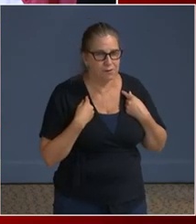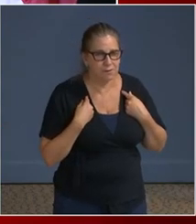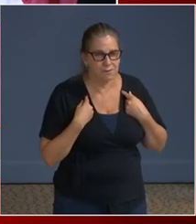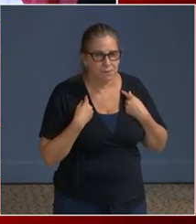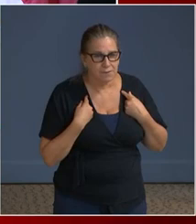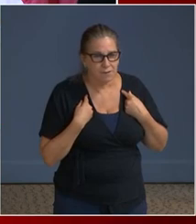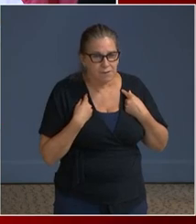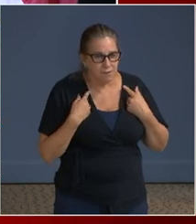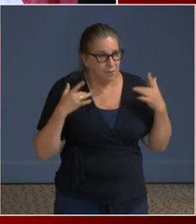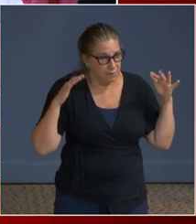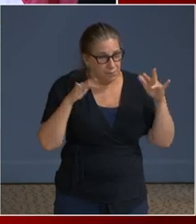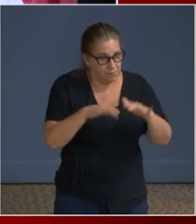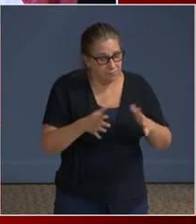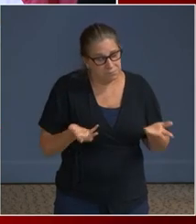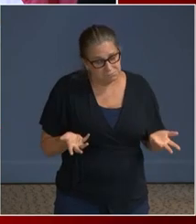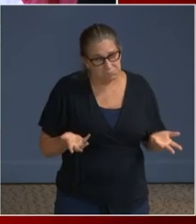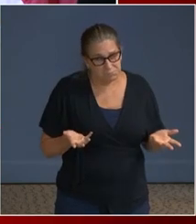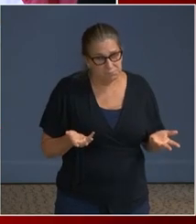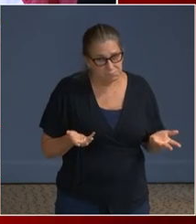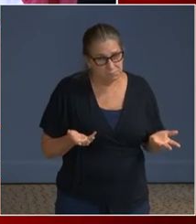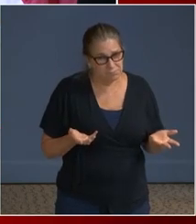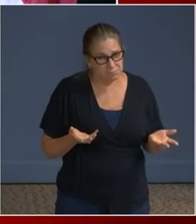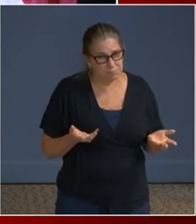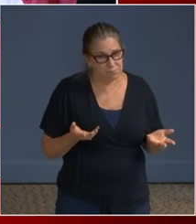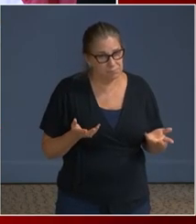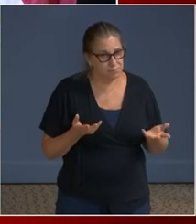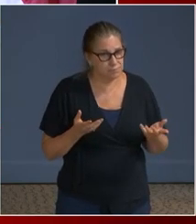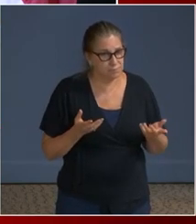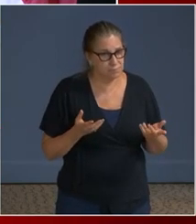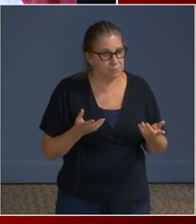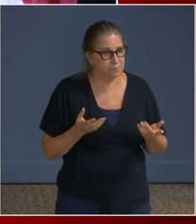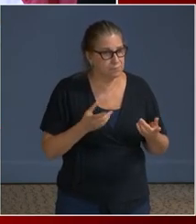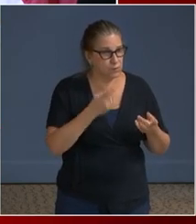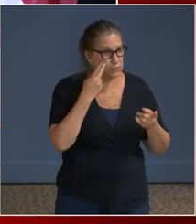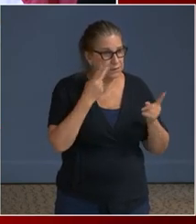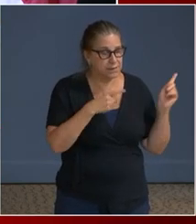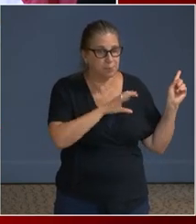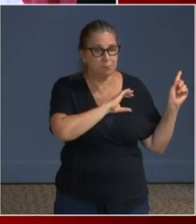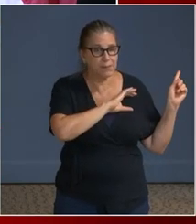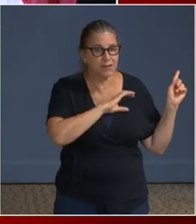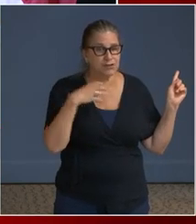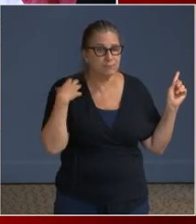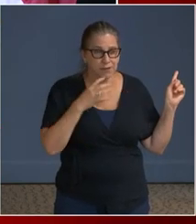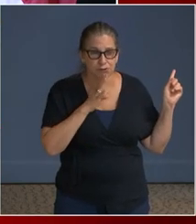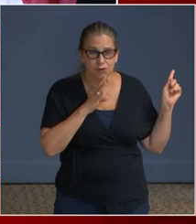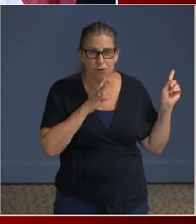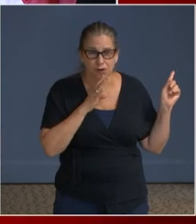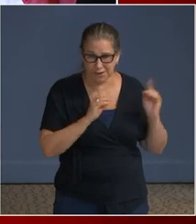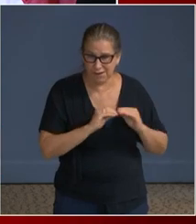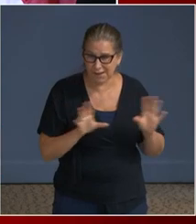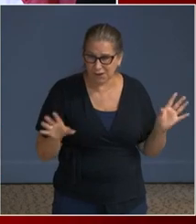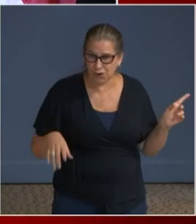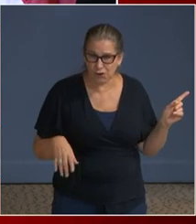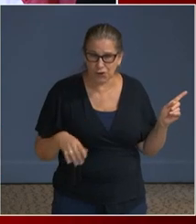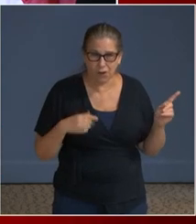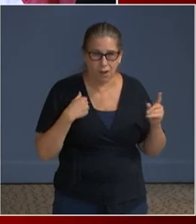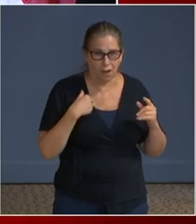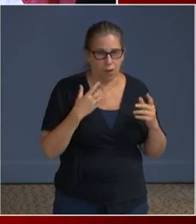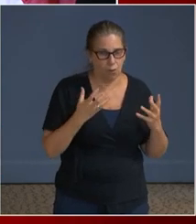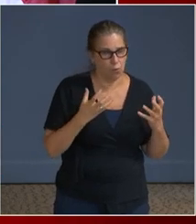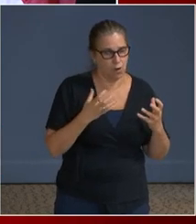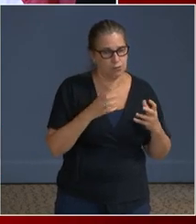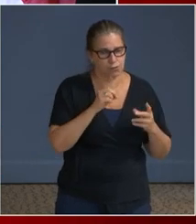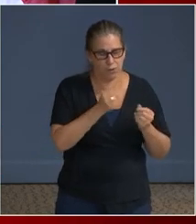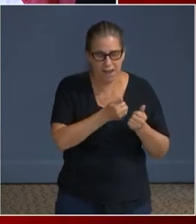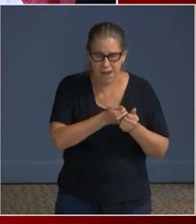gatherings, I think that you've heard the chief very clearly that we have to make sure that everything in our power is being